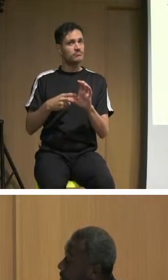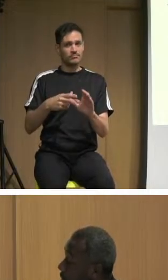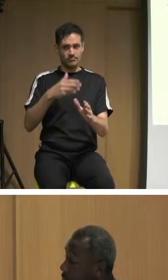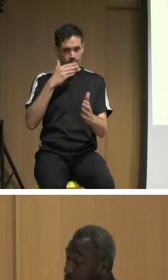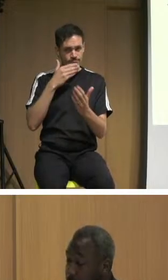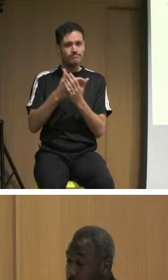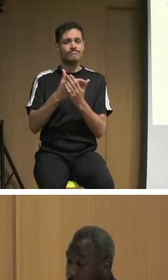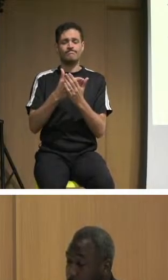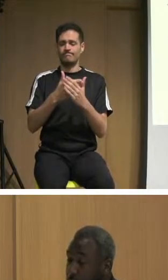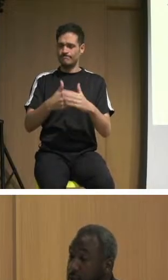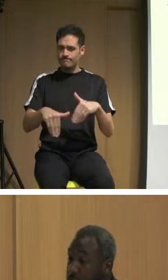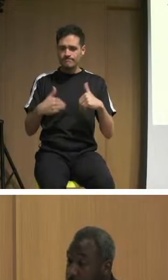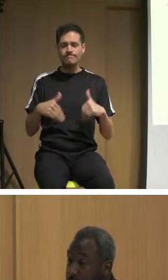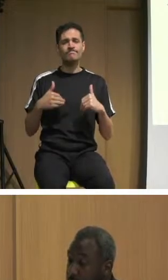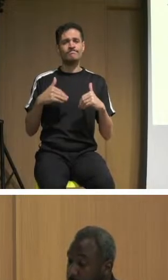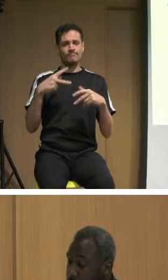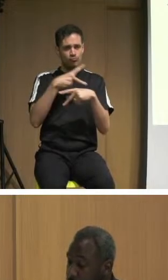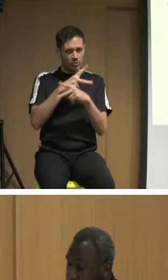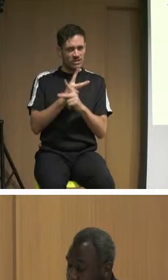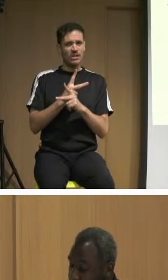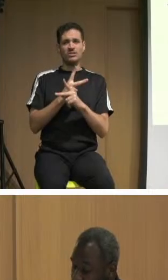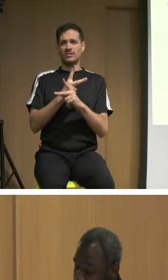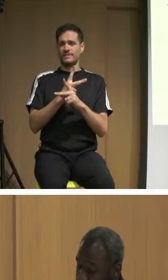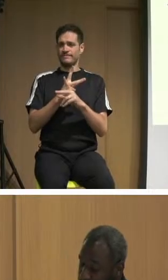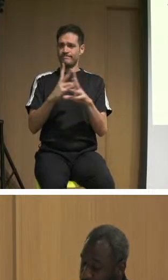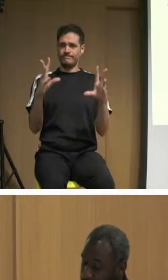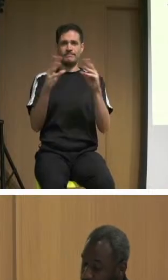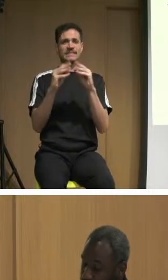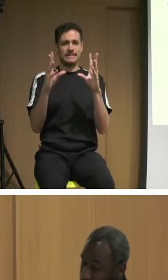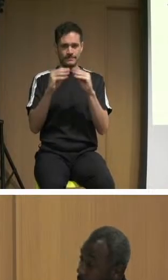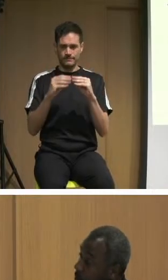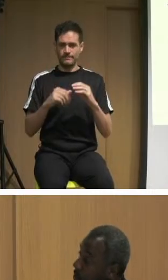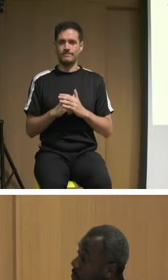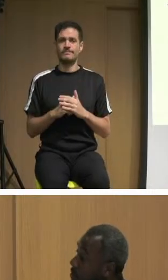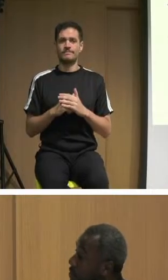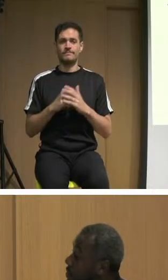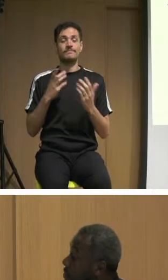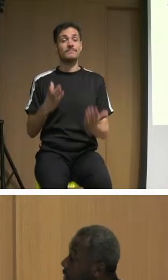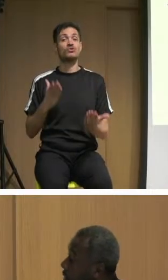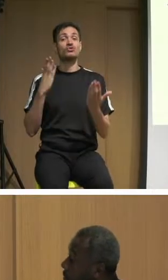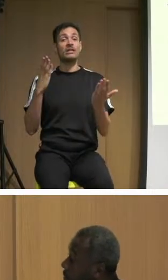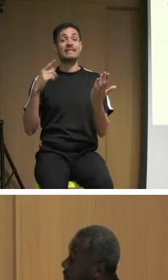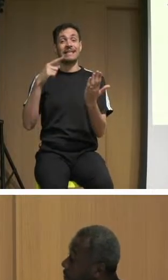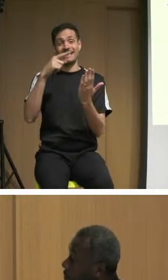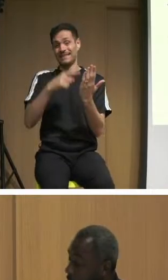It was a productive session. It's just that these notes